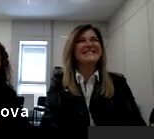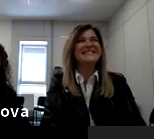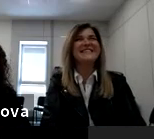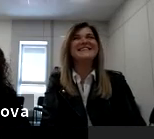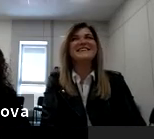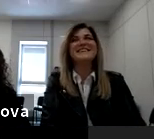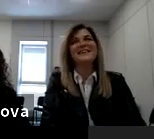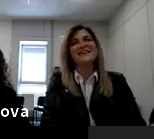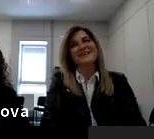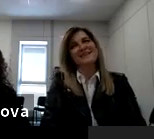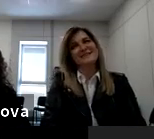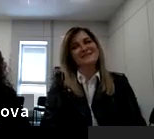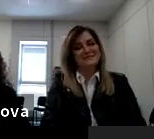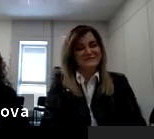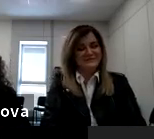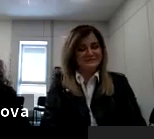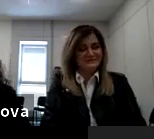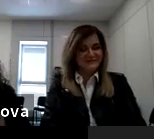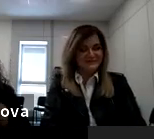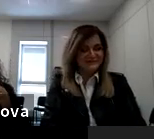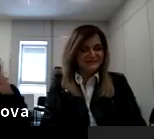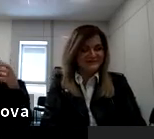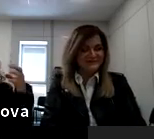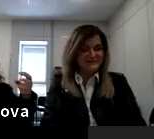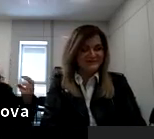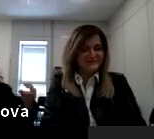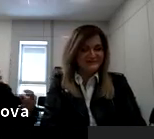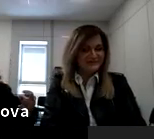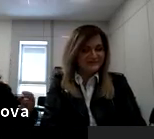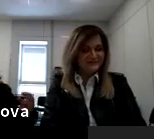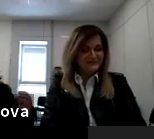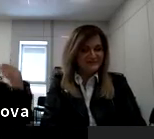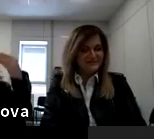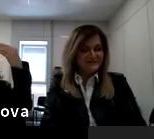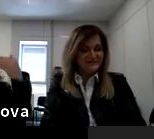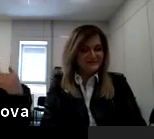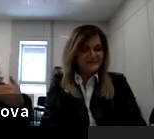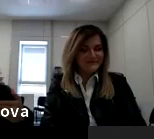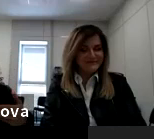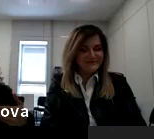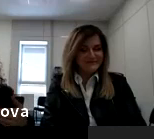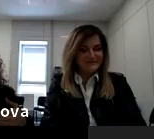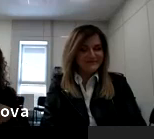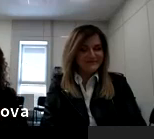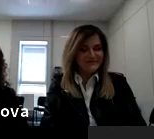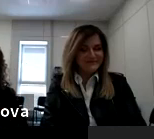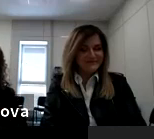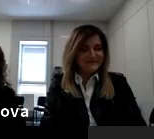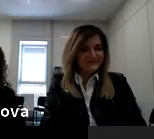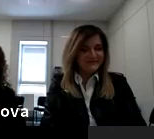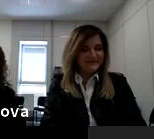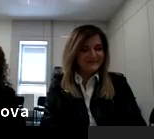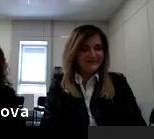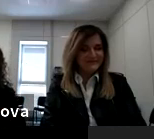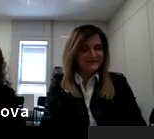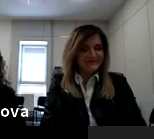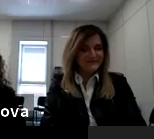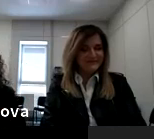lighting, and also you can use it for flood lighting, for flood wall grazing lighting, because we have